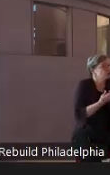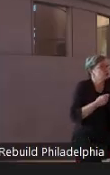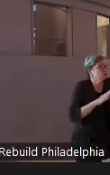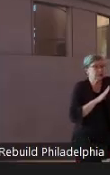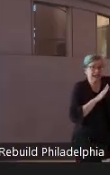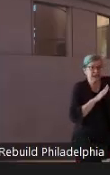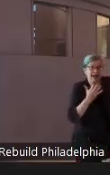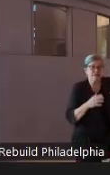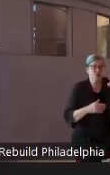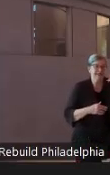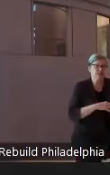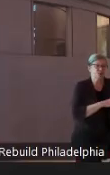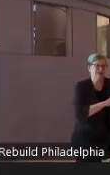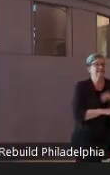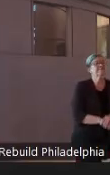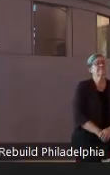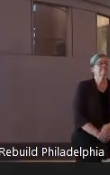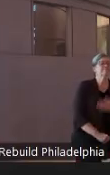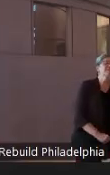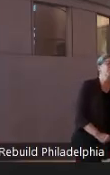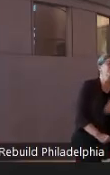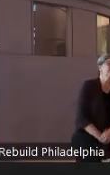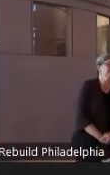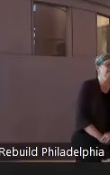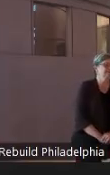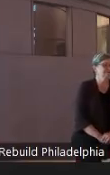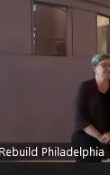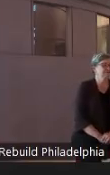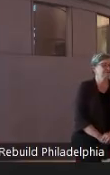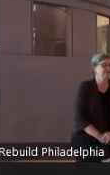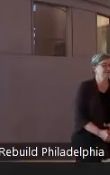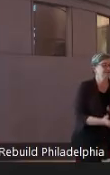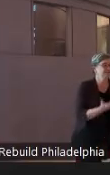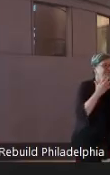later after you see the presentations. Thank you.